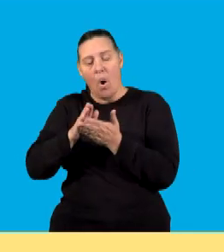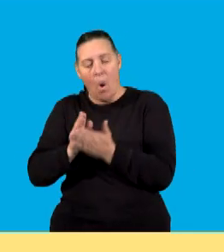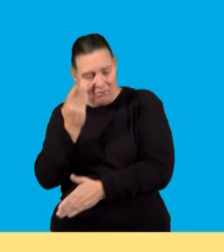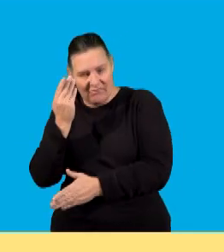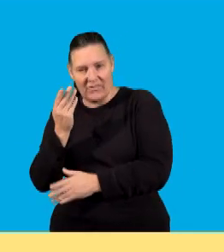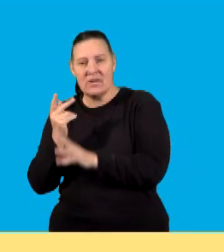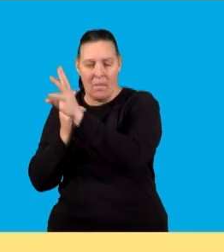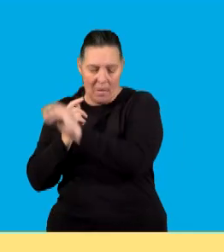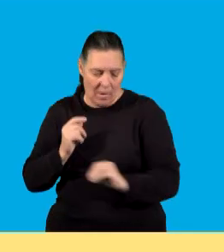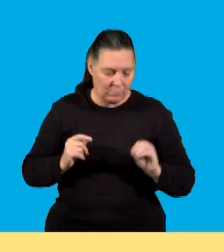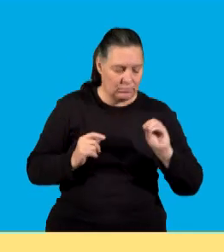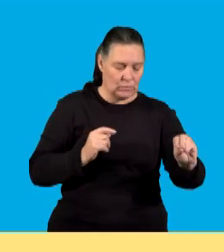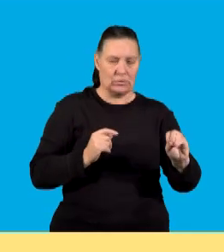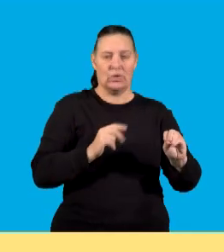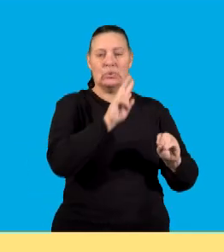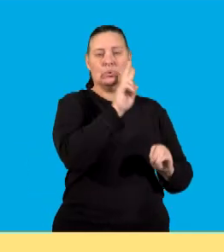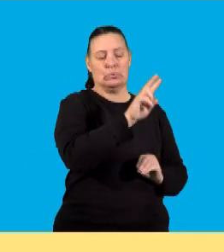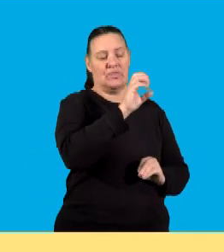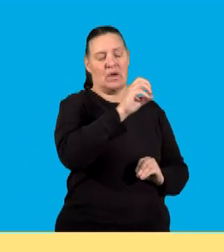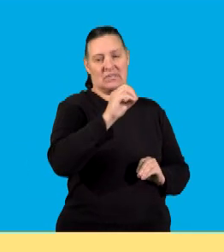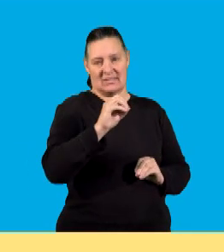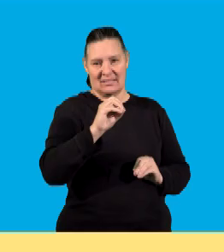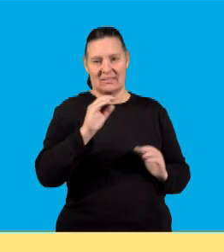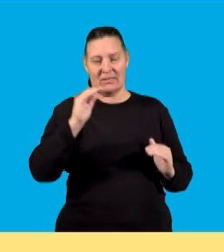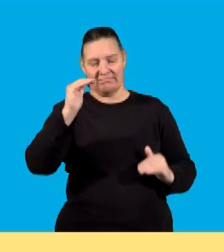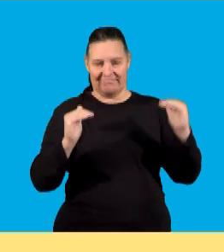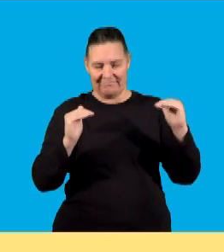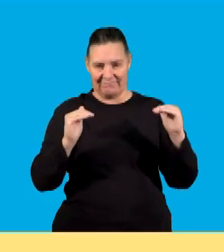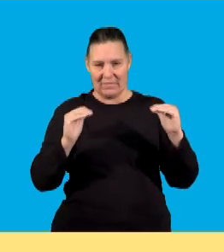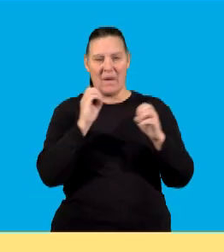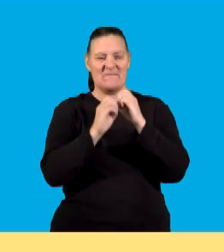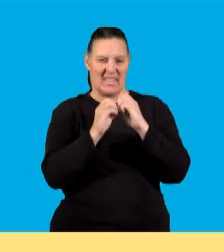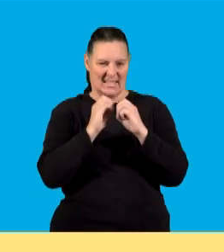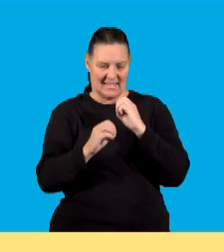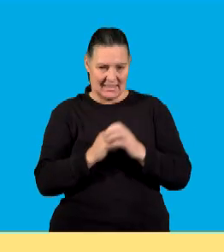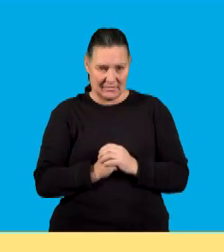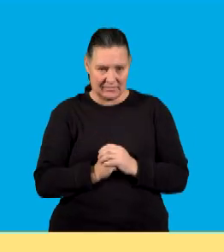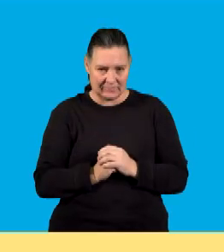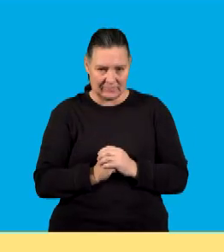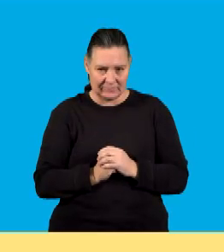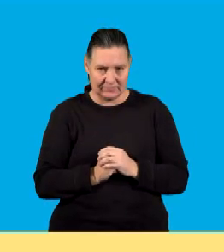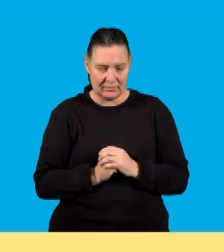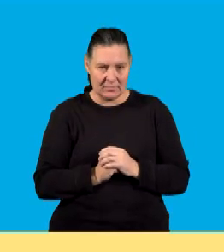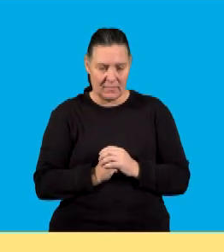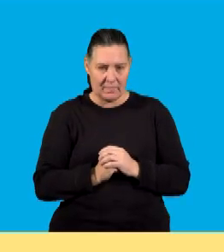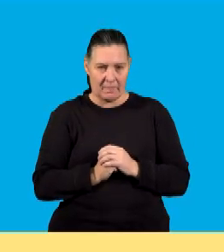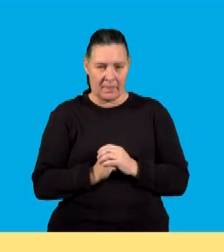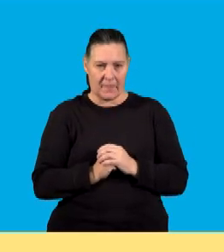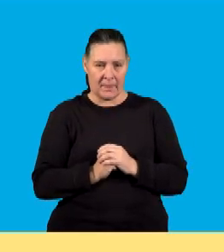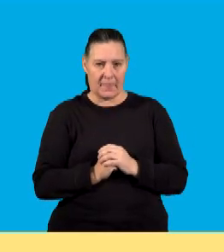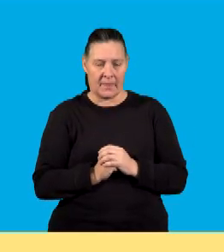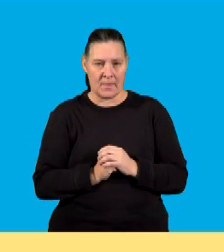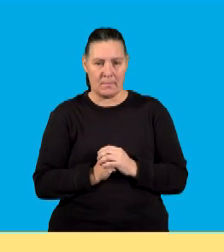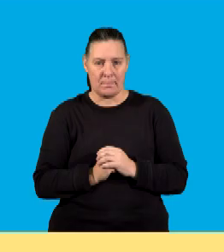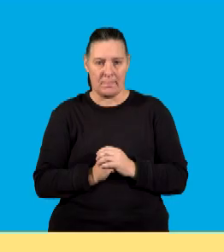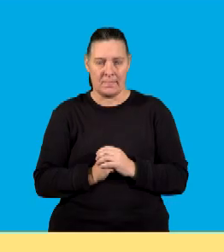was incorrectly recorded on the credit side by putting it on the debit side. That is how I correct the amount that